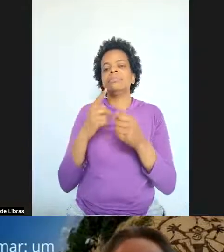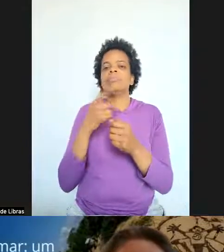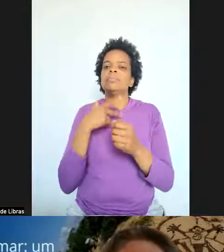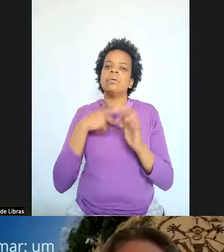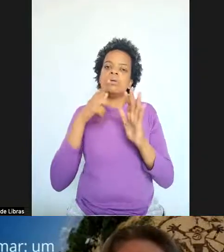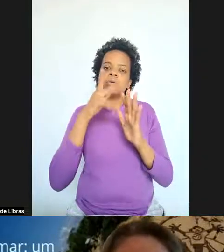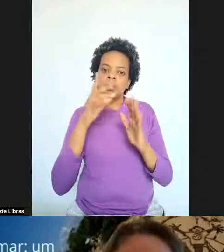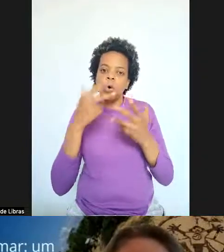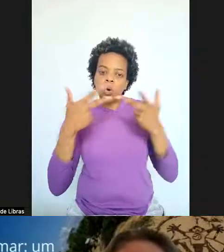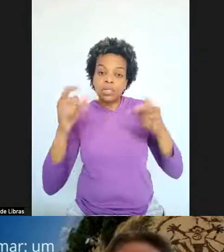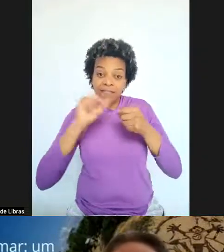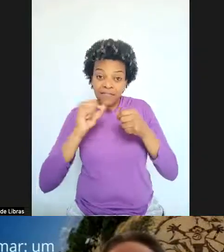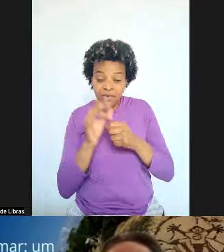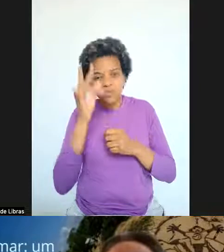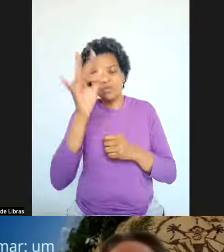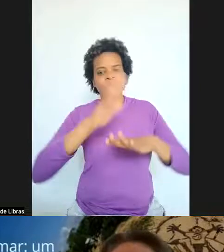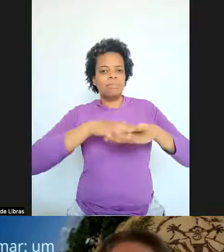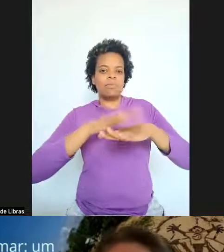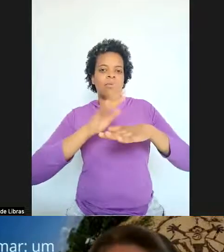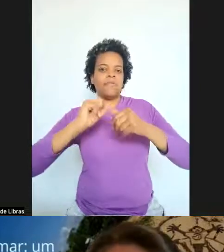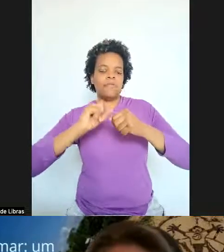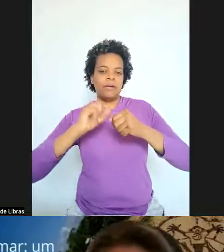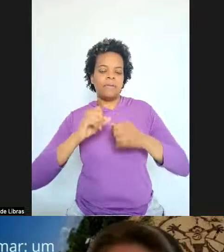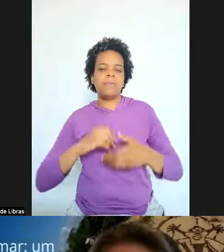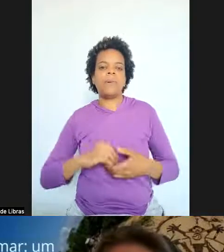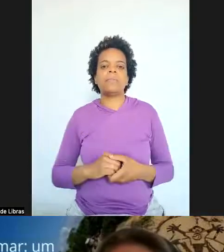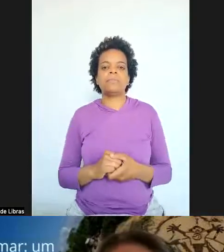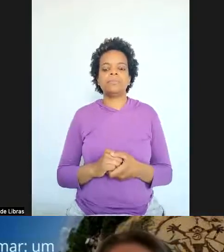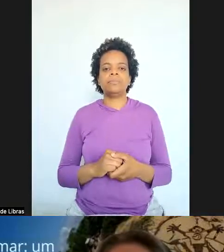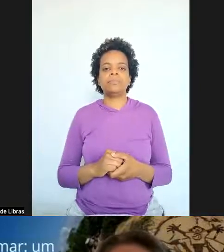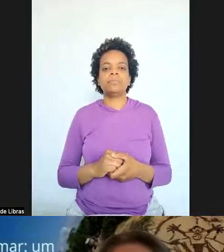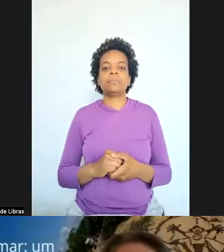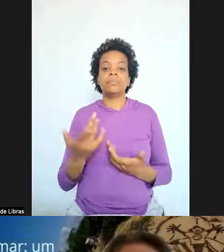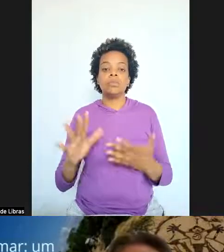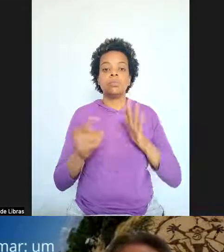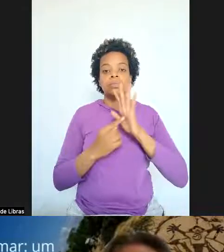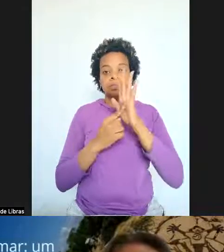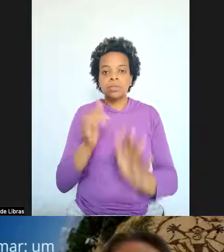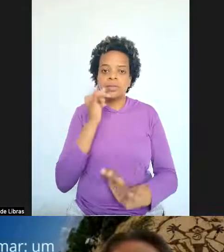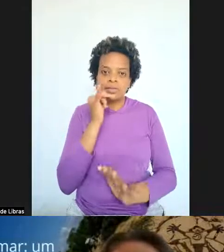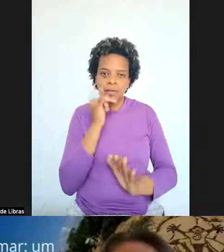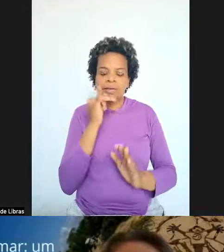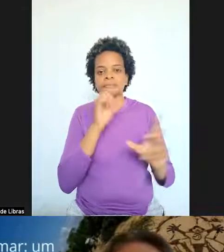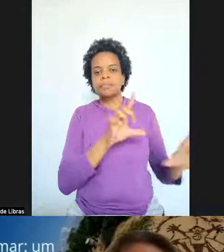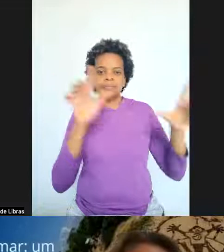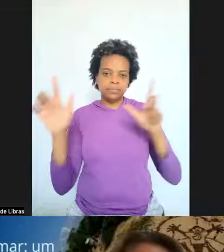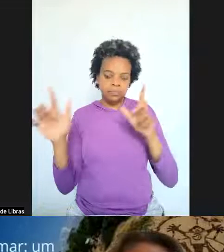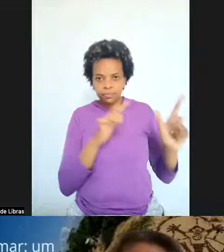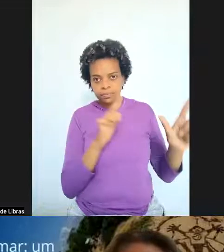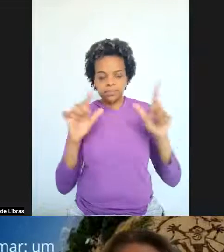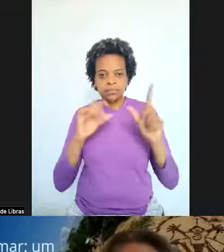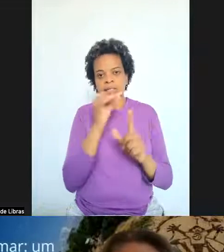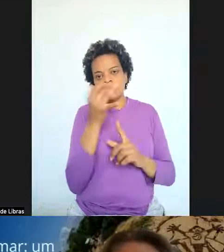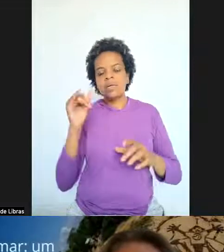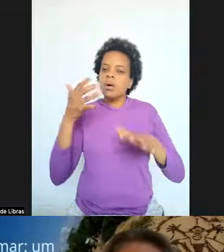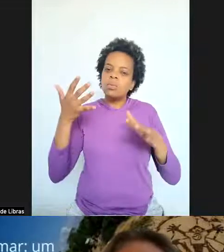They themselves create what they decide what they will focus